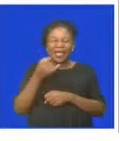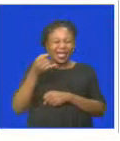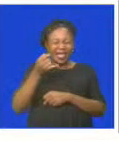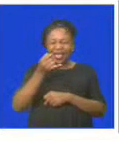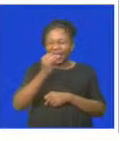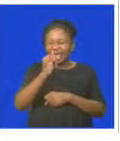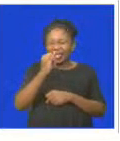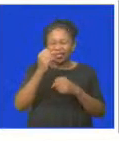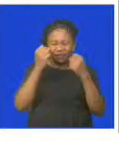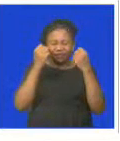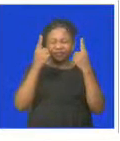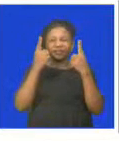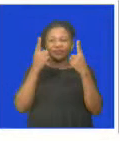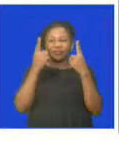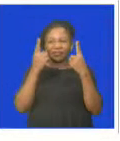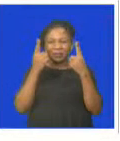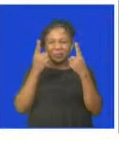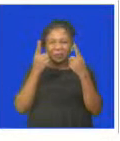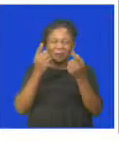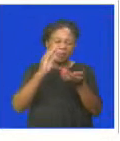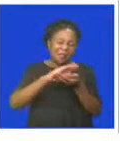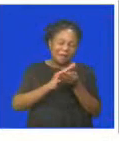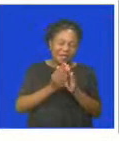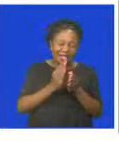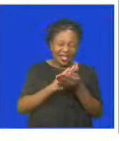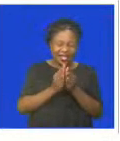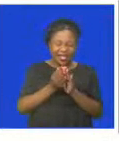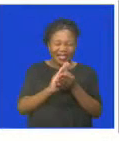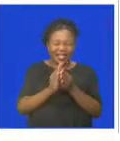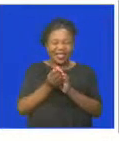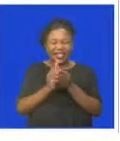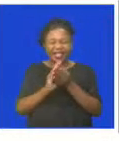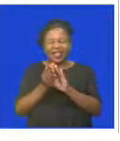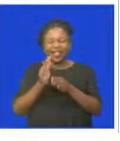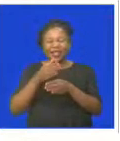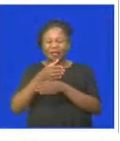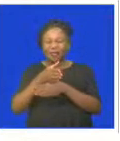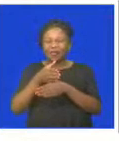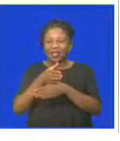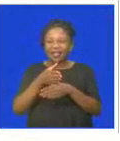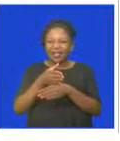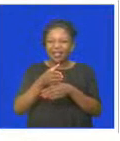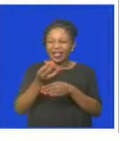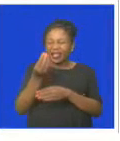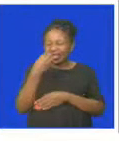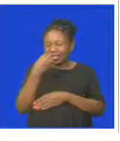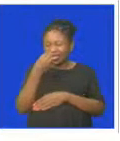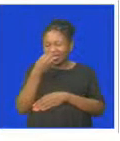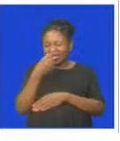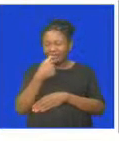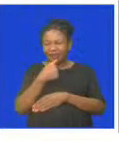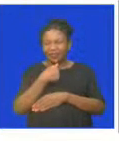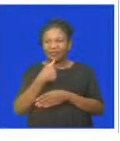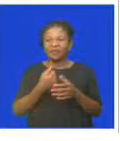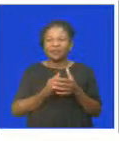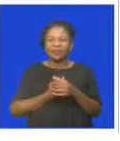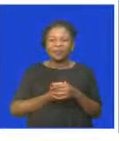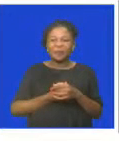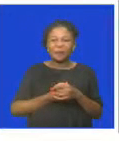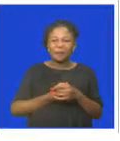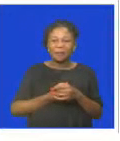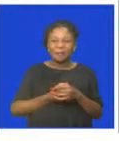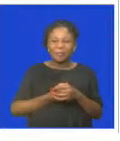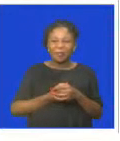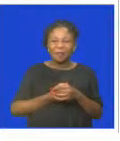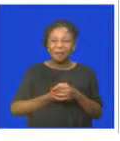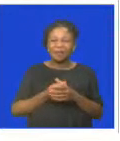dough and bake the bread we eat every day. Bakers can also